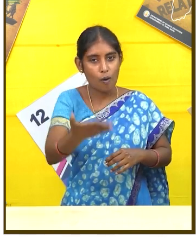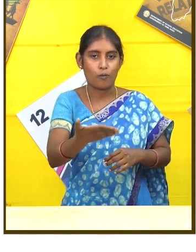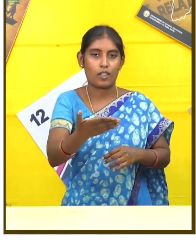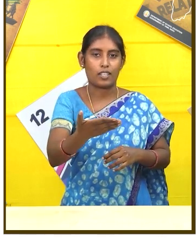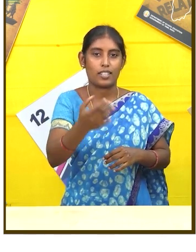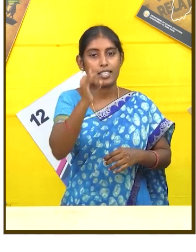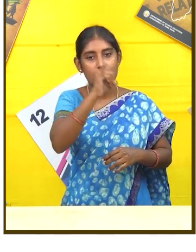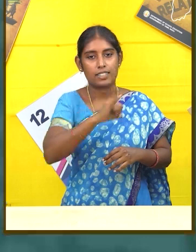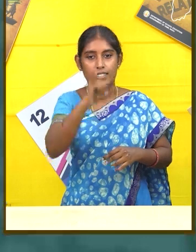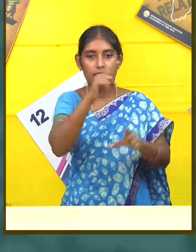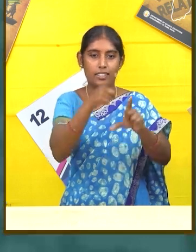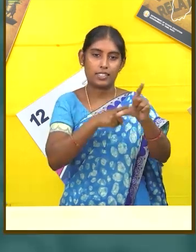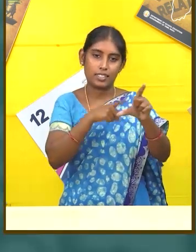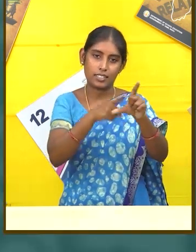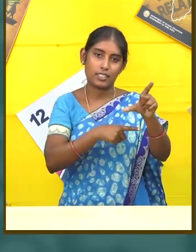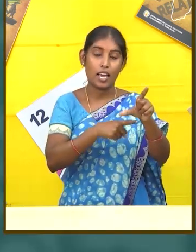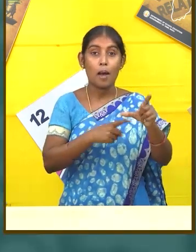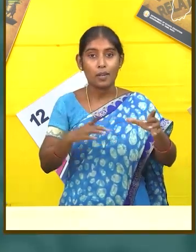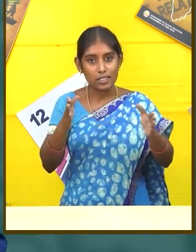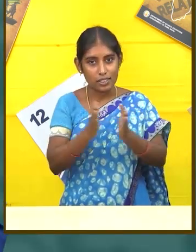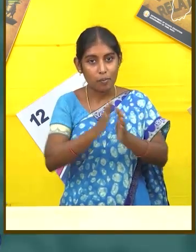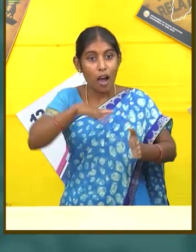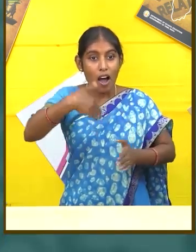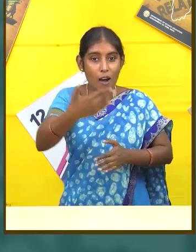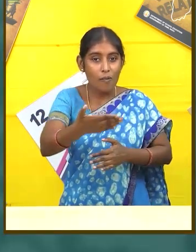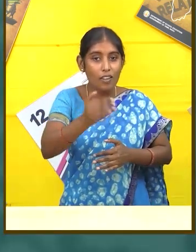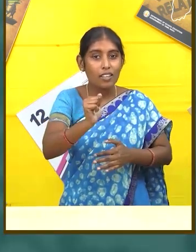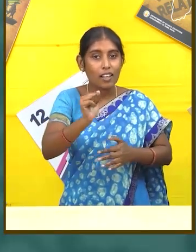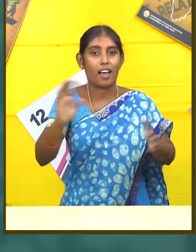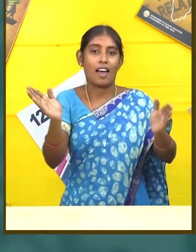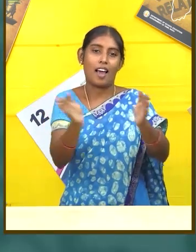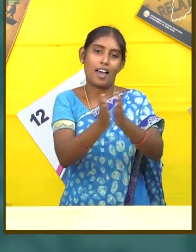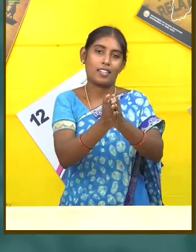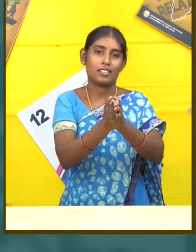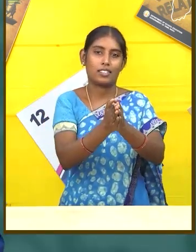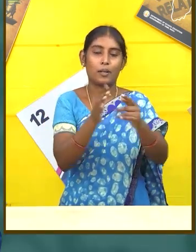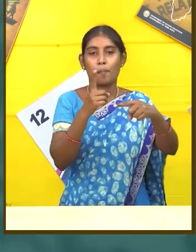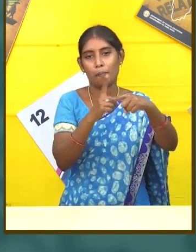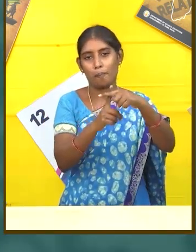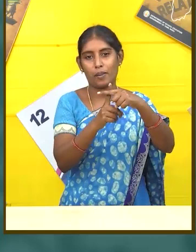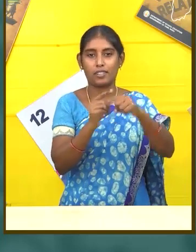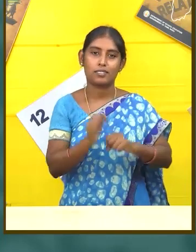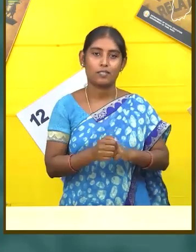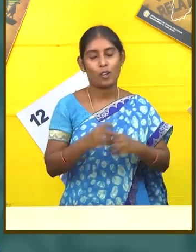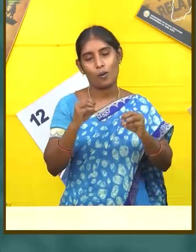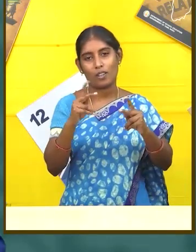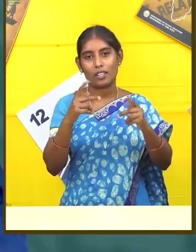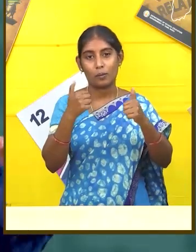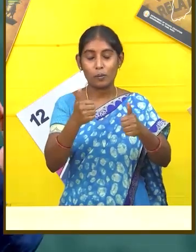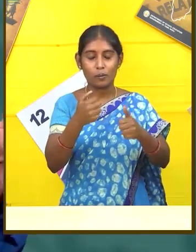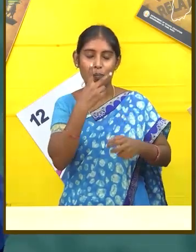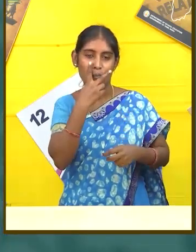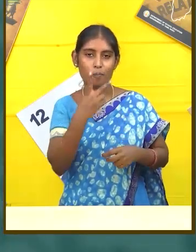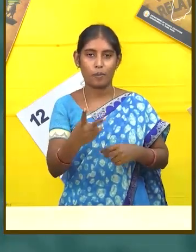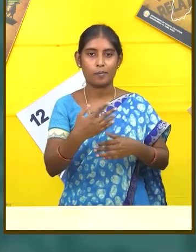years. So that with the x you are adding 6 for the father's age, for the son's age you are adding 6.